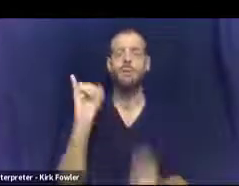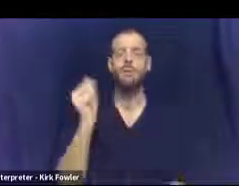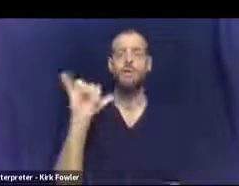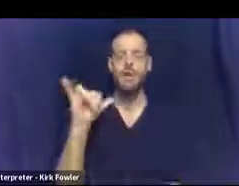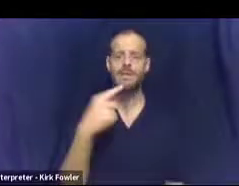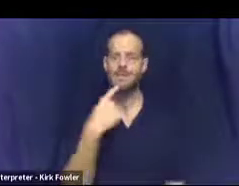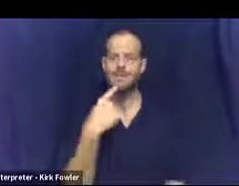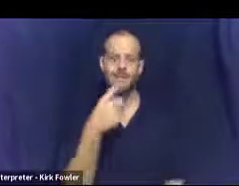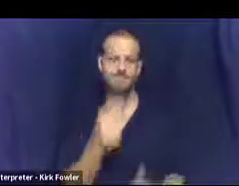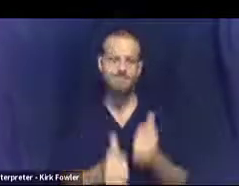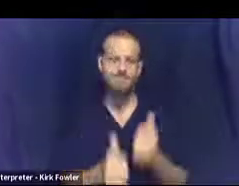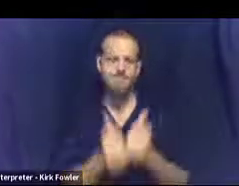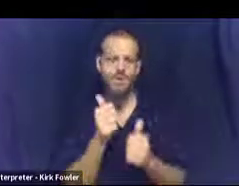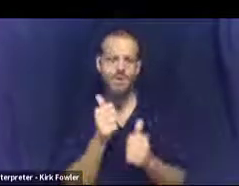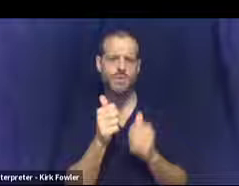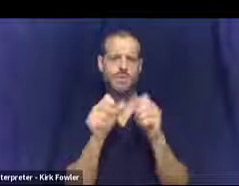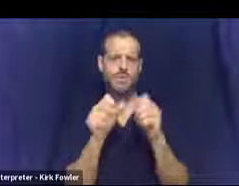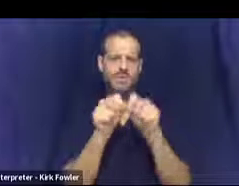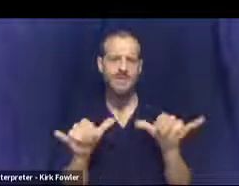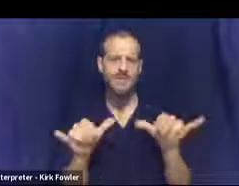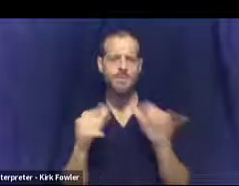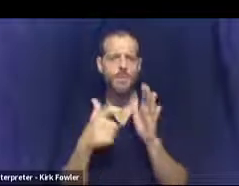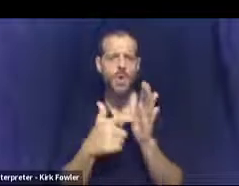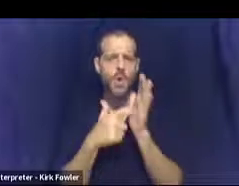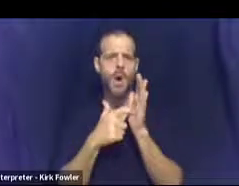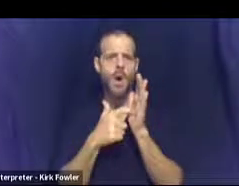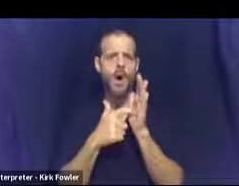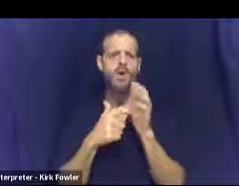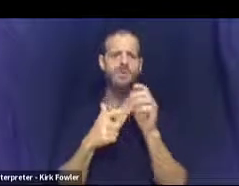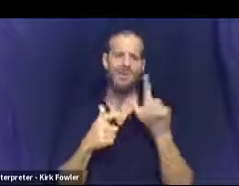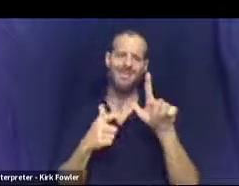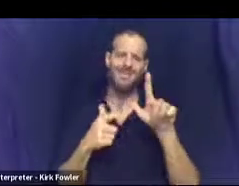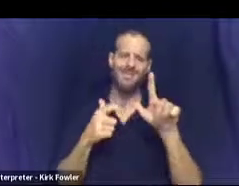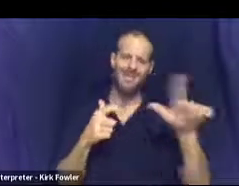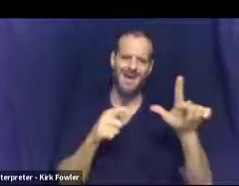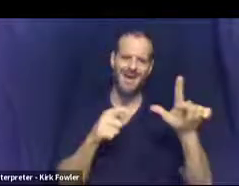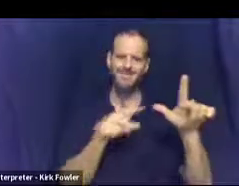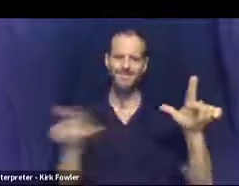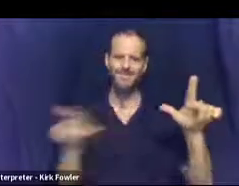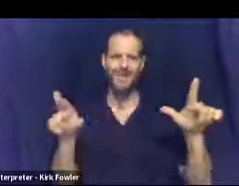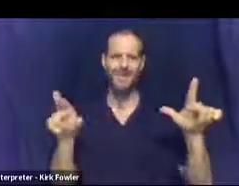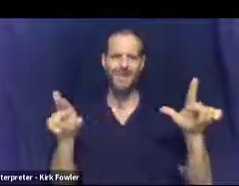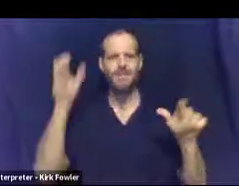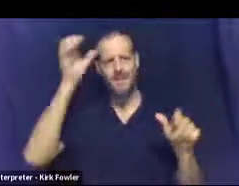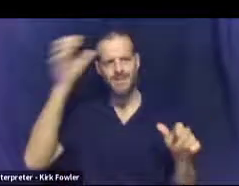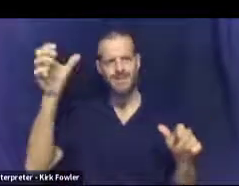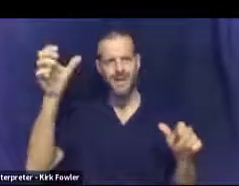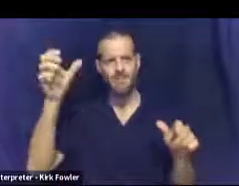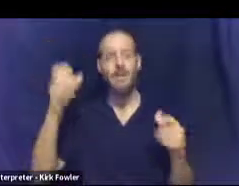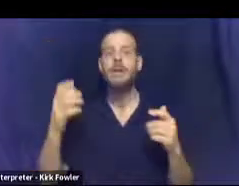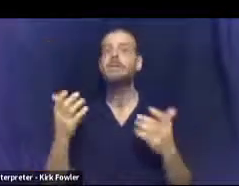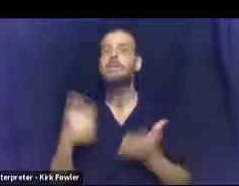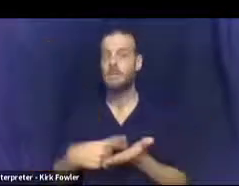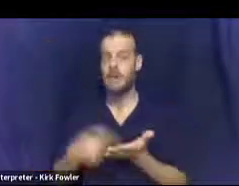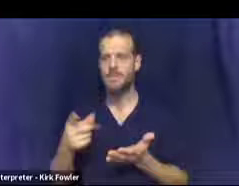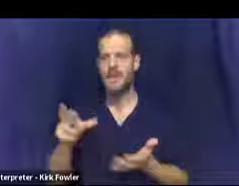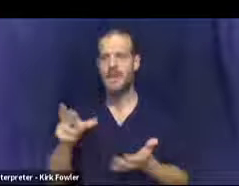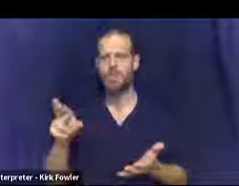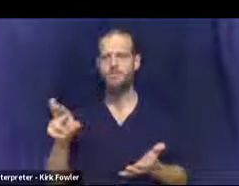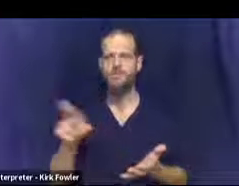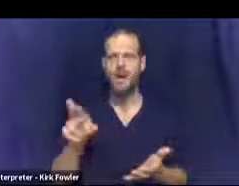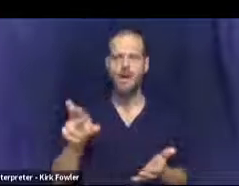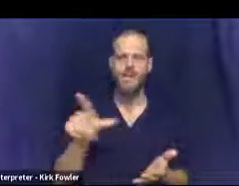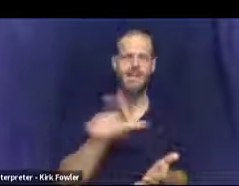systems require students to know the left and right concepts because they go from left to right. I've seen a lovely system that